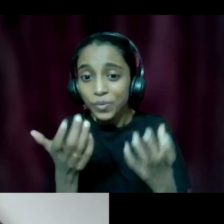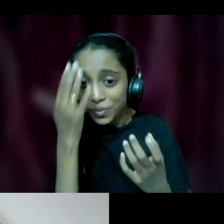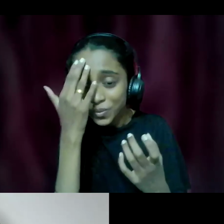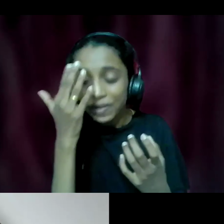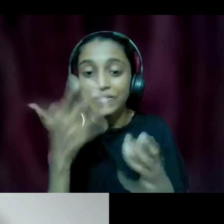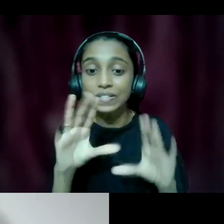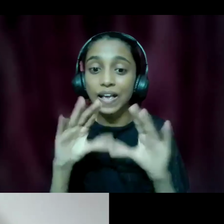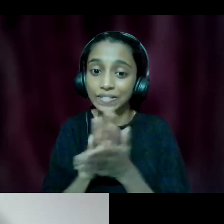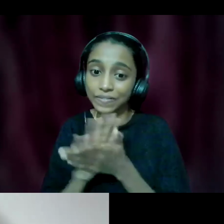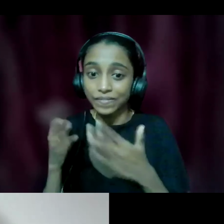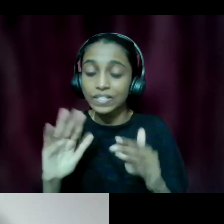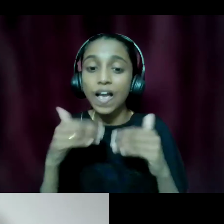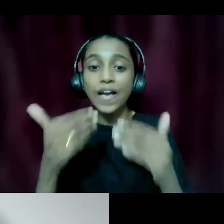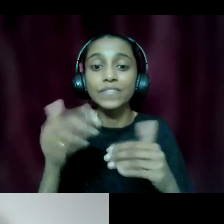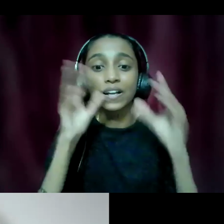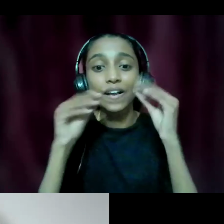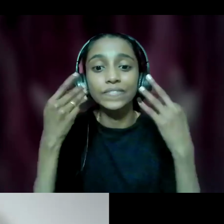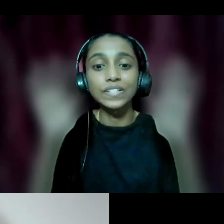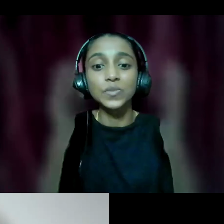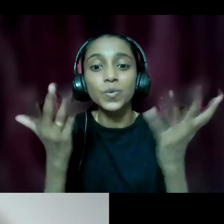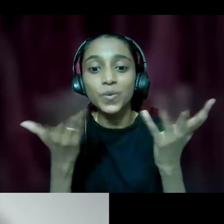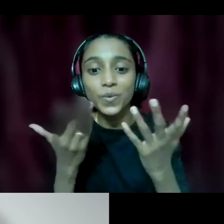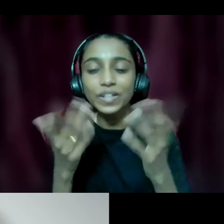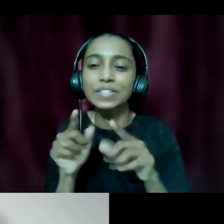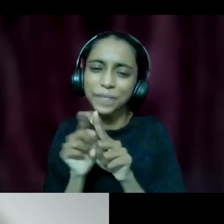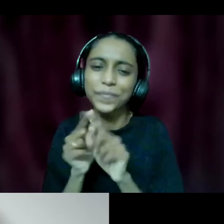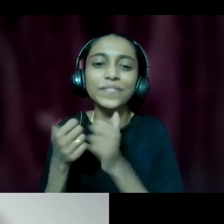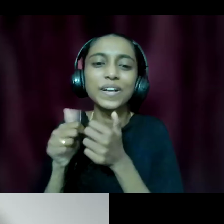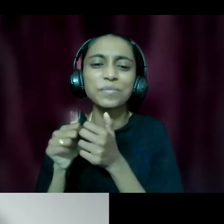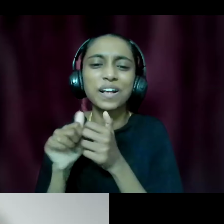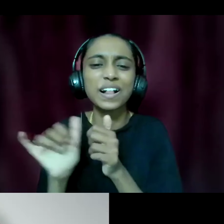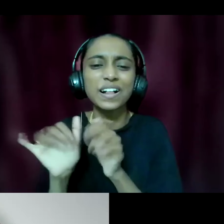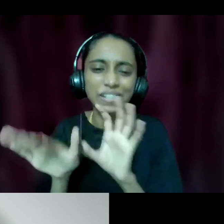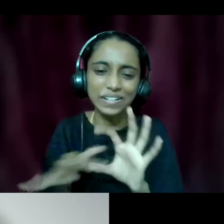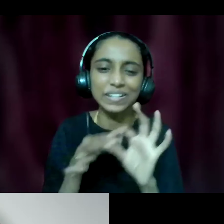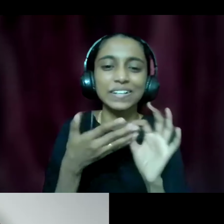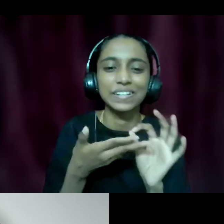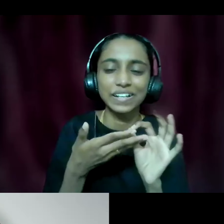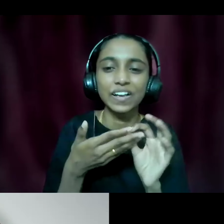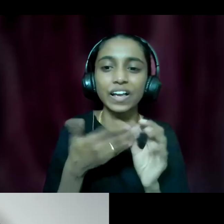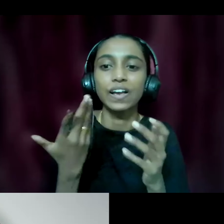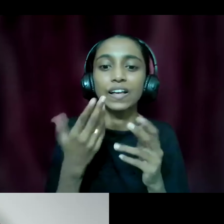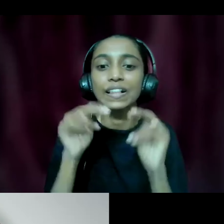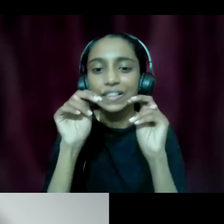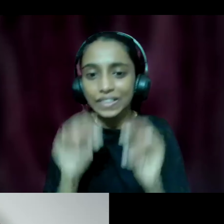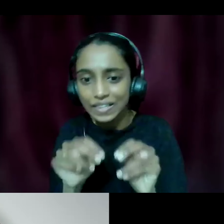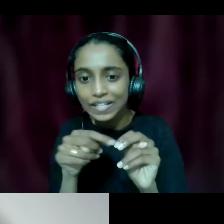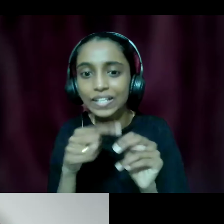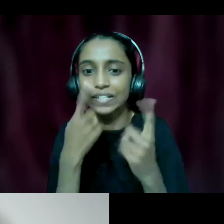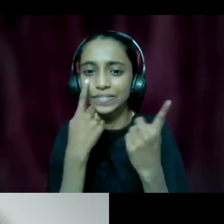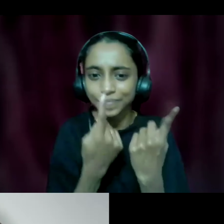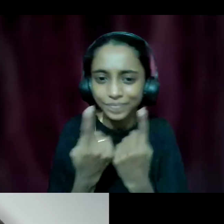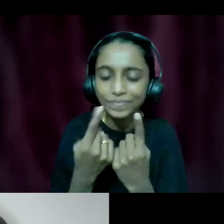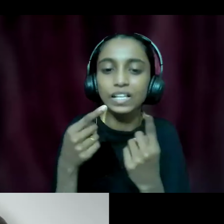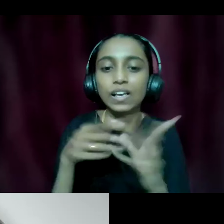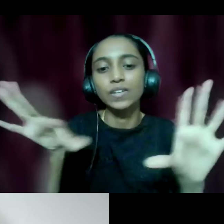the lesson. So just like the feedback, it will be a kind of needs analysis in